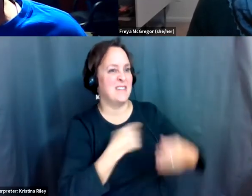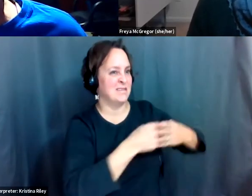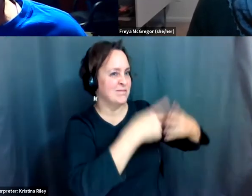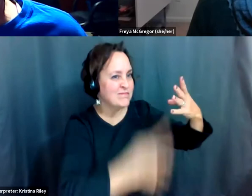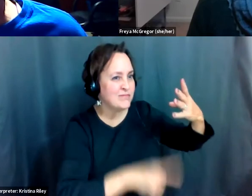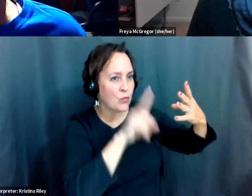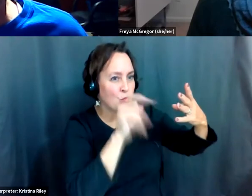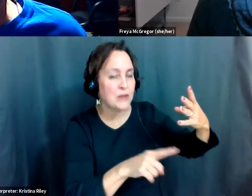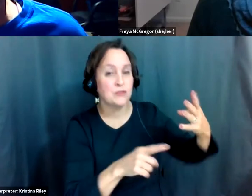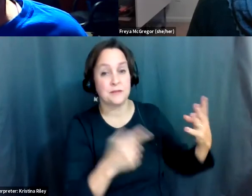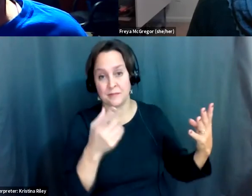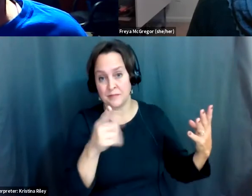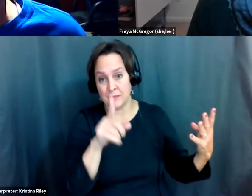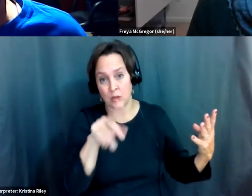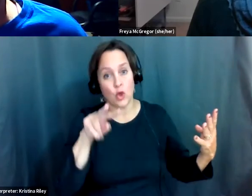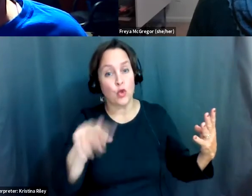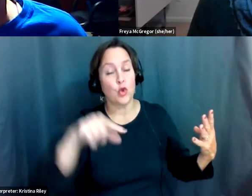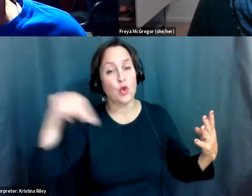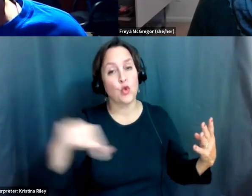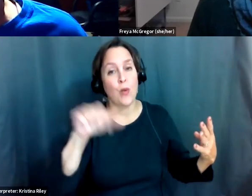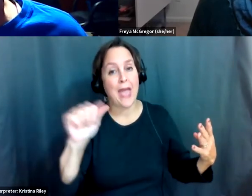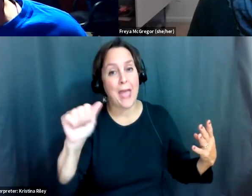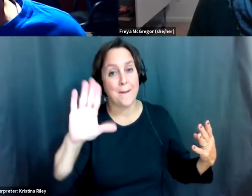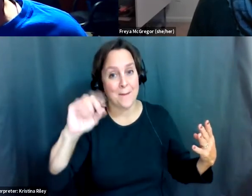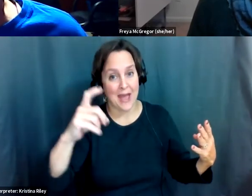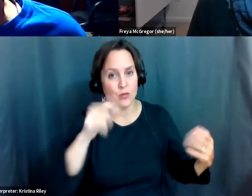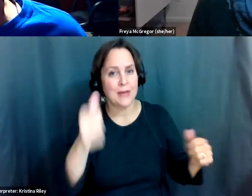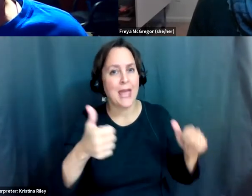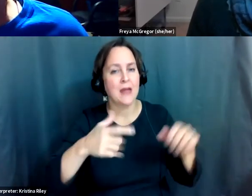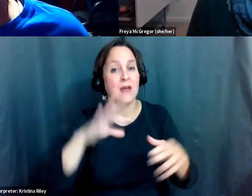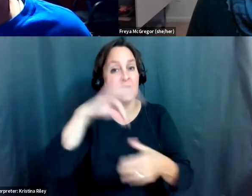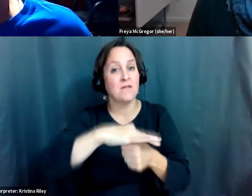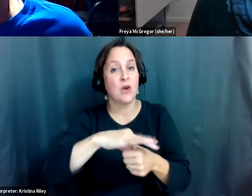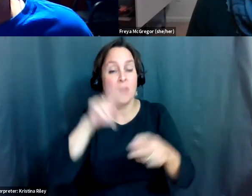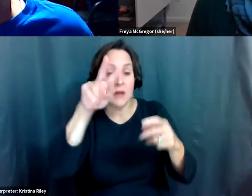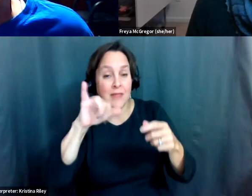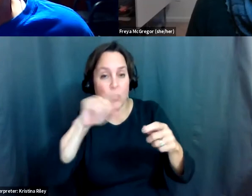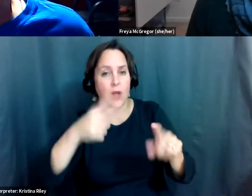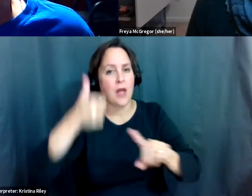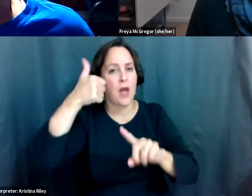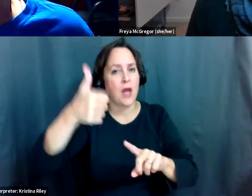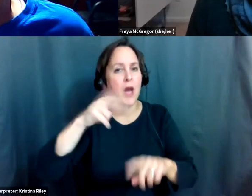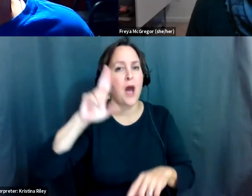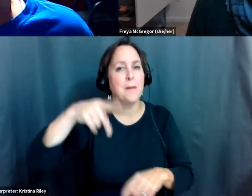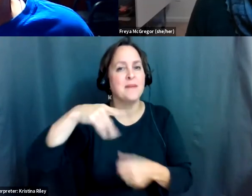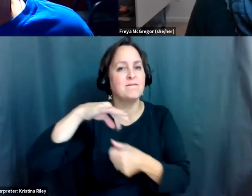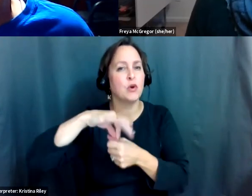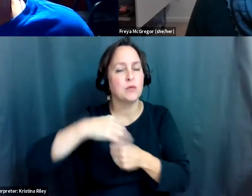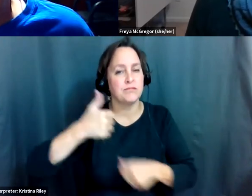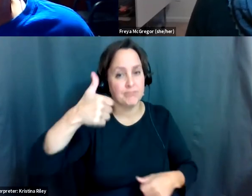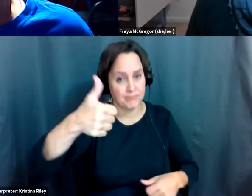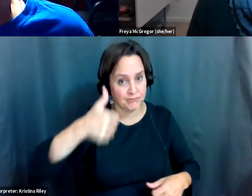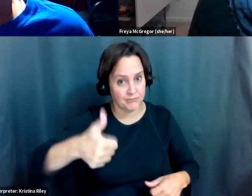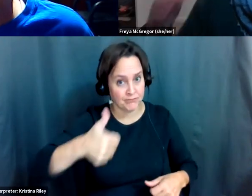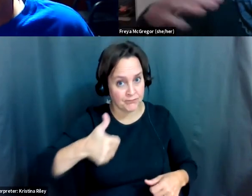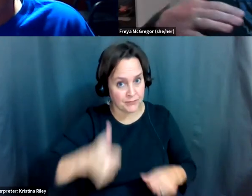folks. If you have a look in the Q and a box, um, you can upvote a question. If you think that's a question you would like to hear Jerry's answer to.